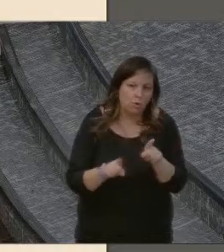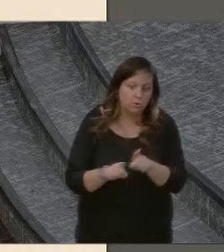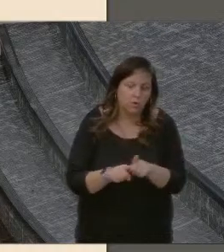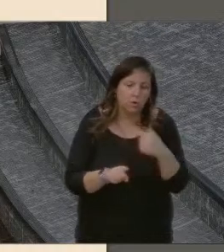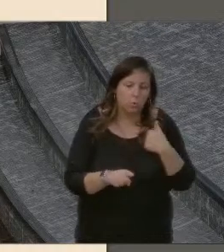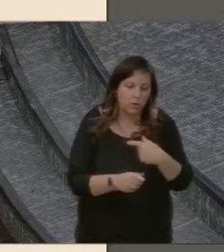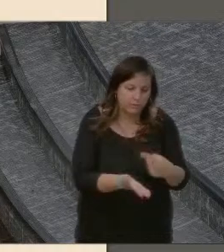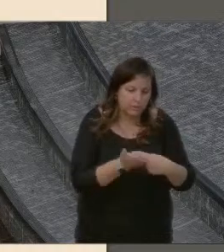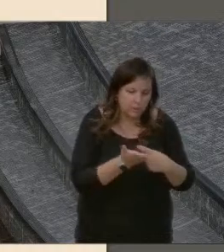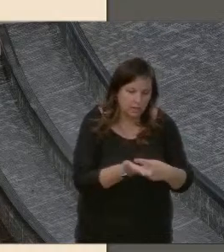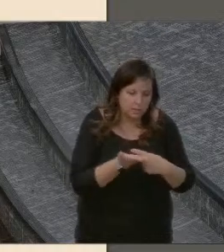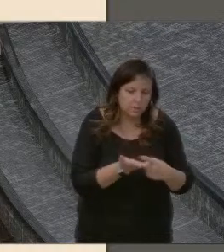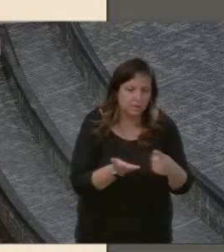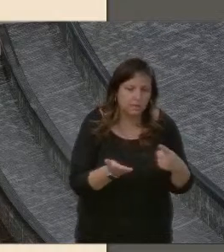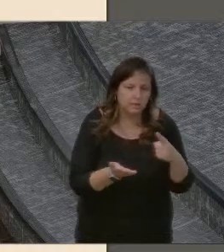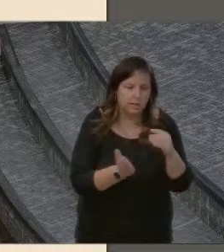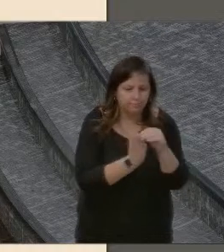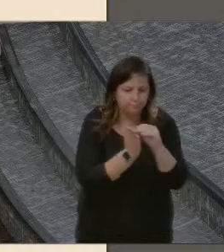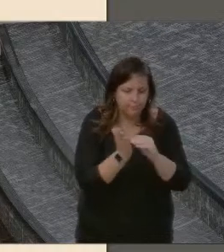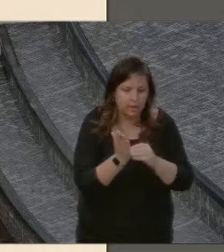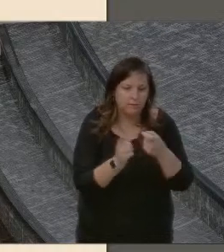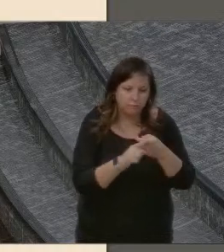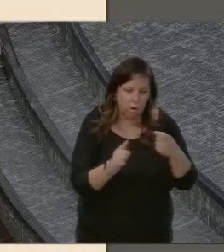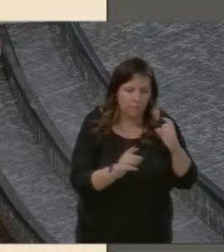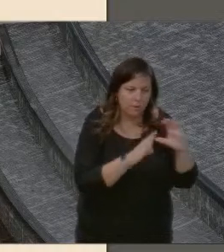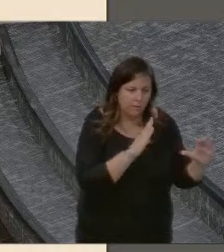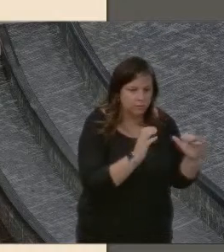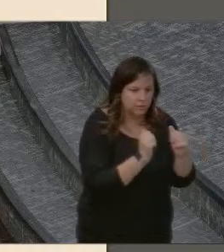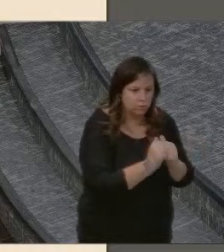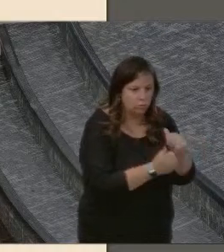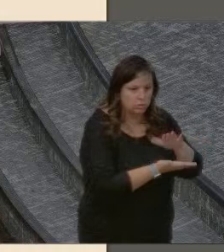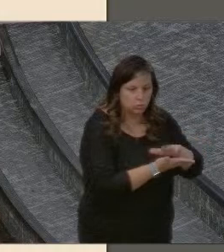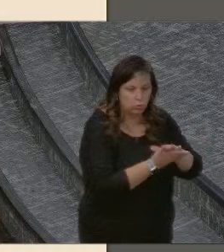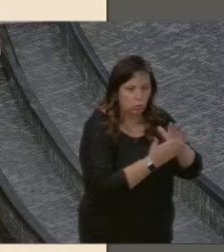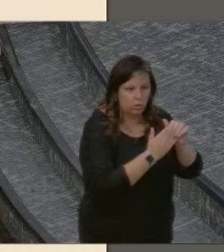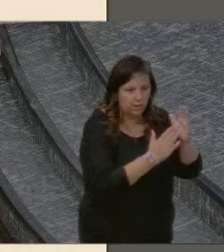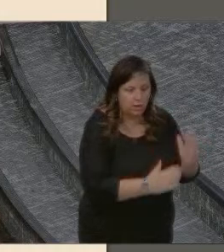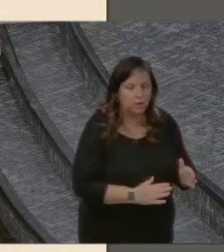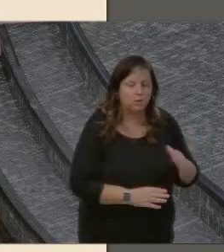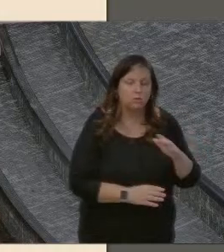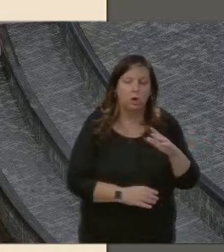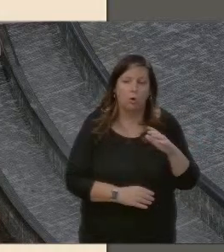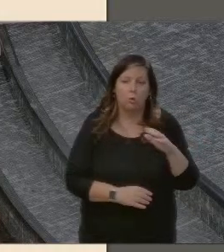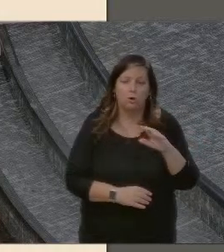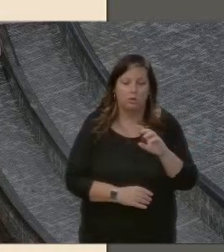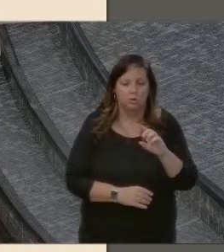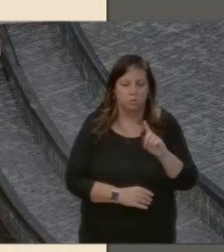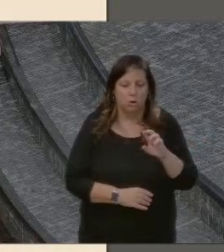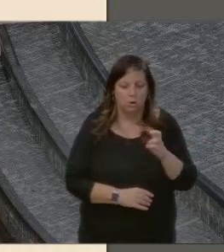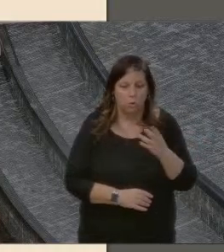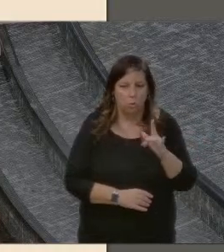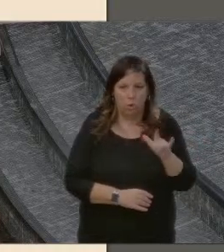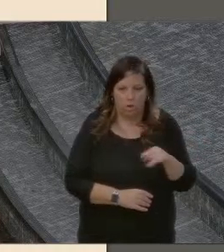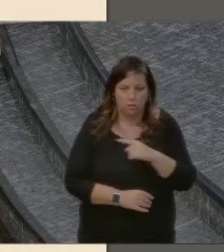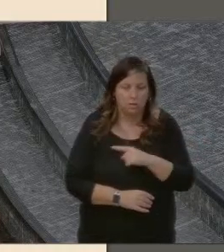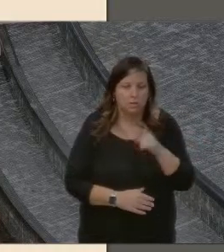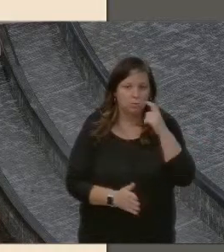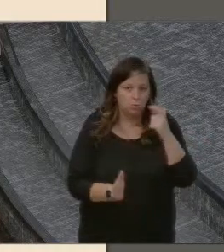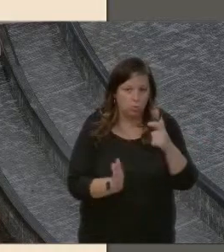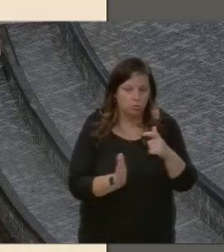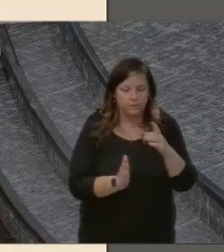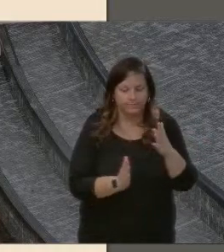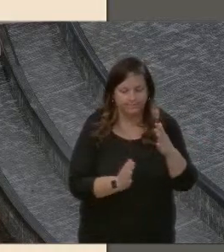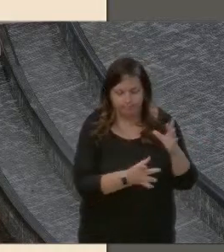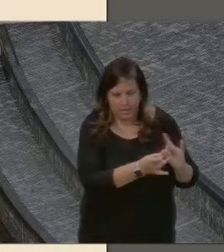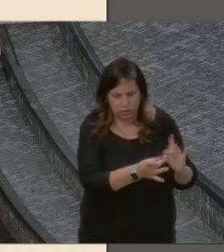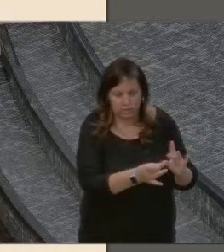conversations with district and school leaders. So as Dr. Watley mentioned, this year in October and March, we had several school visits where we